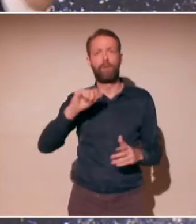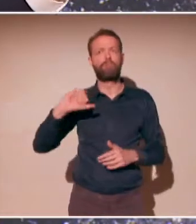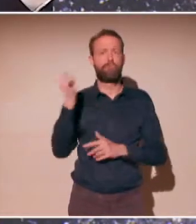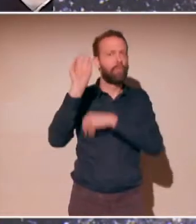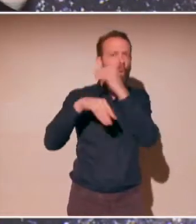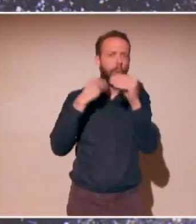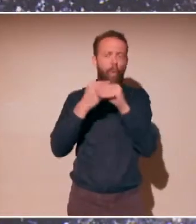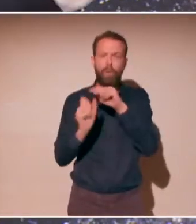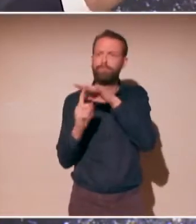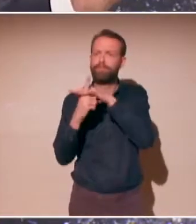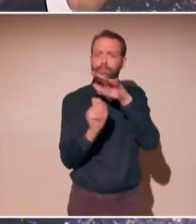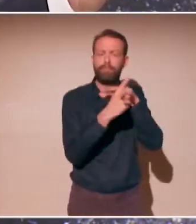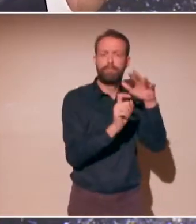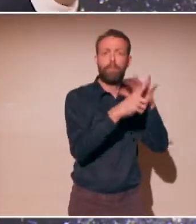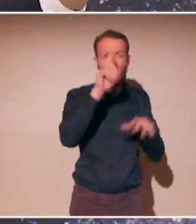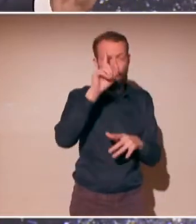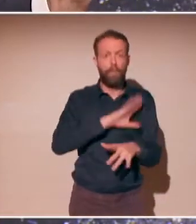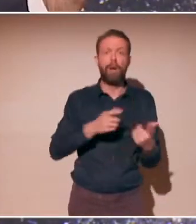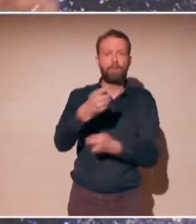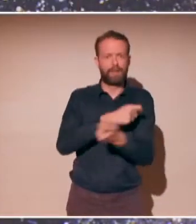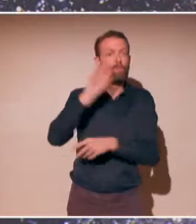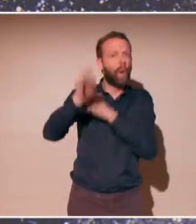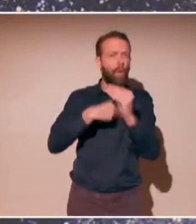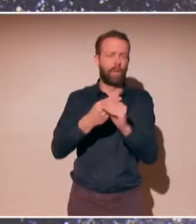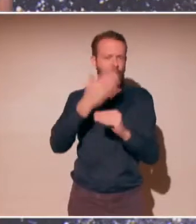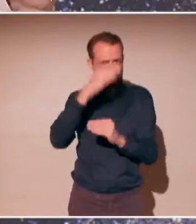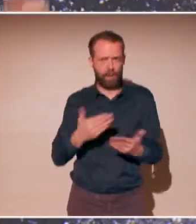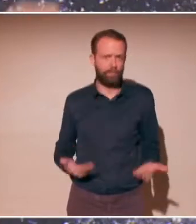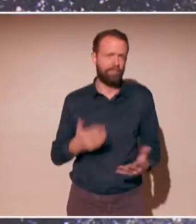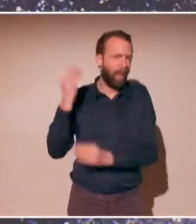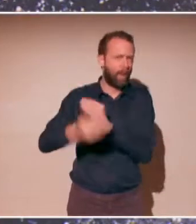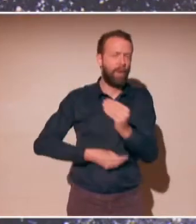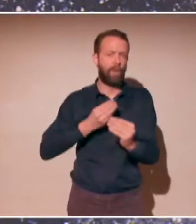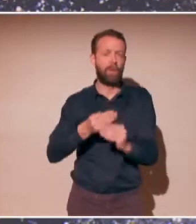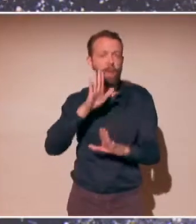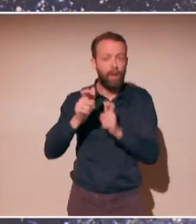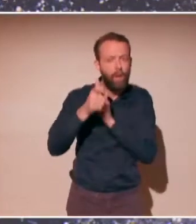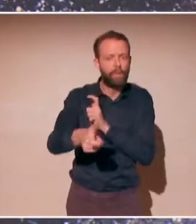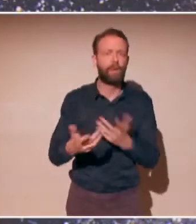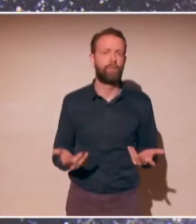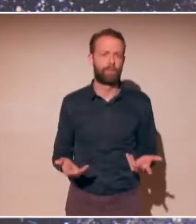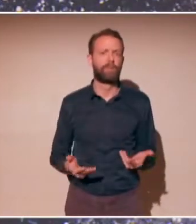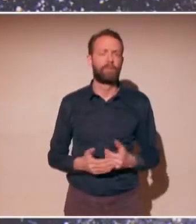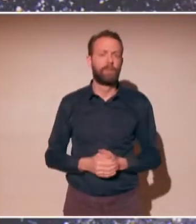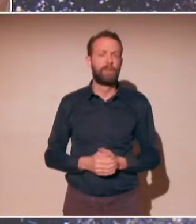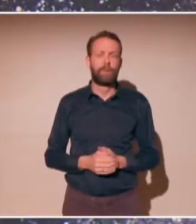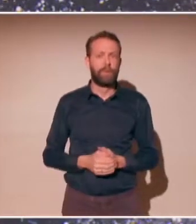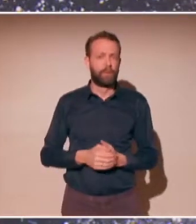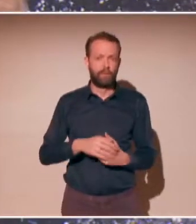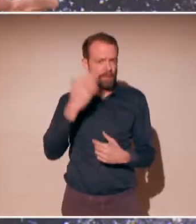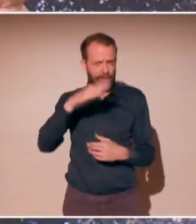further. And this is because it is worldwide, it's global, because the business is global. The consequences,